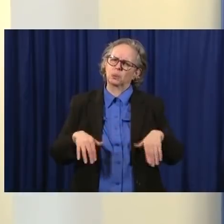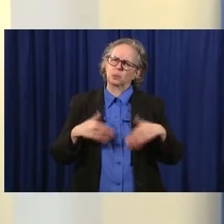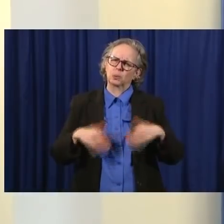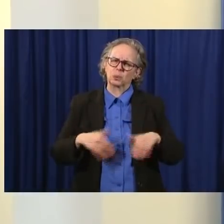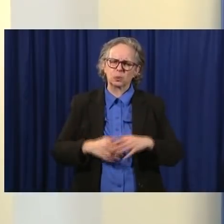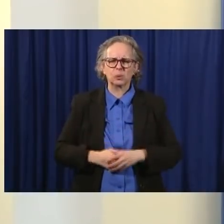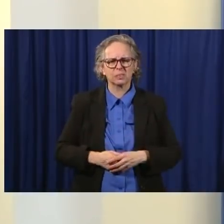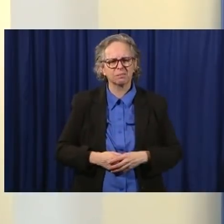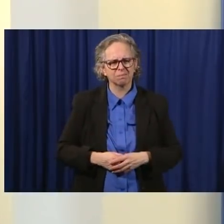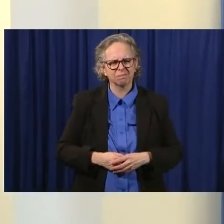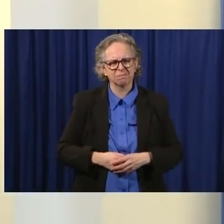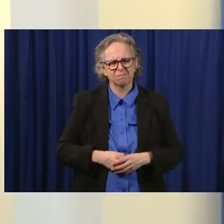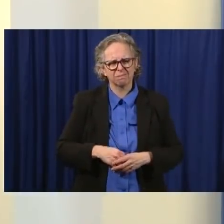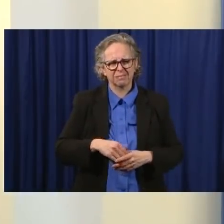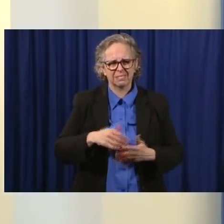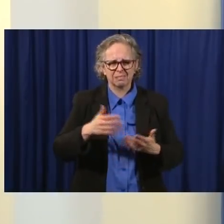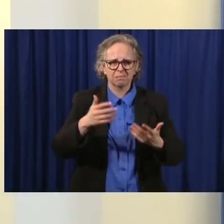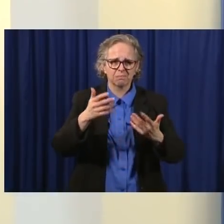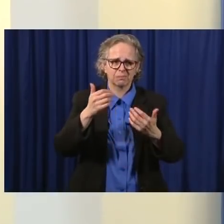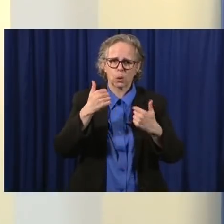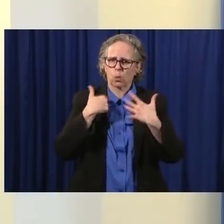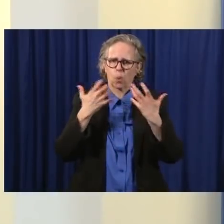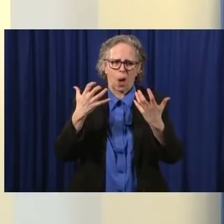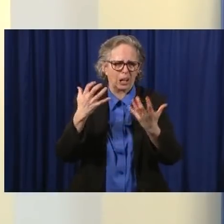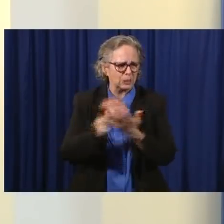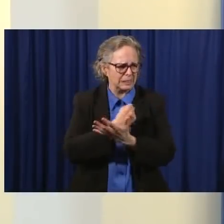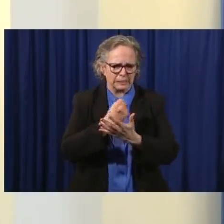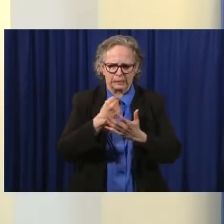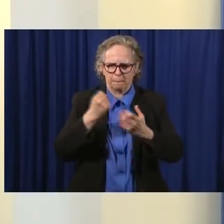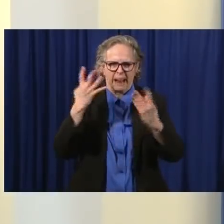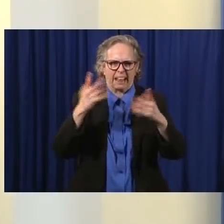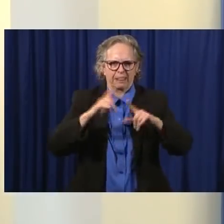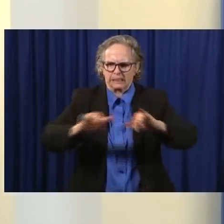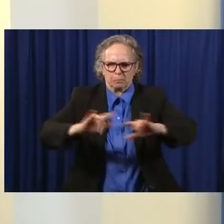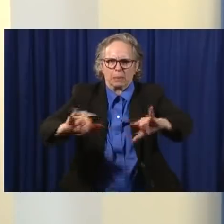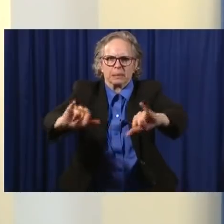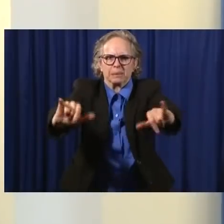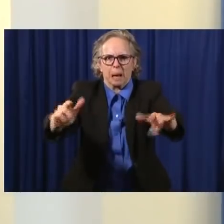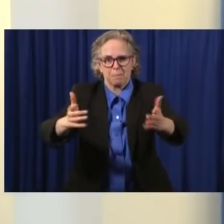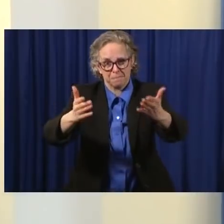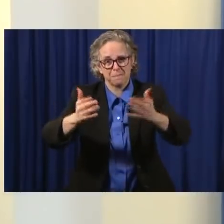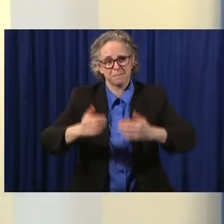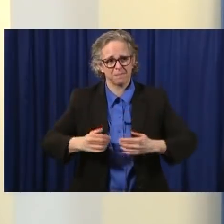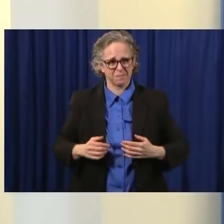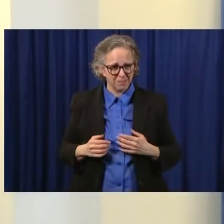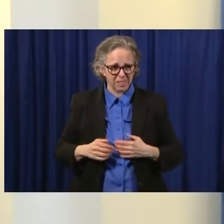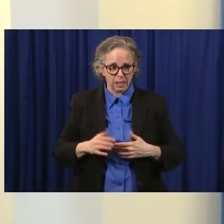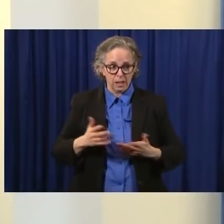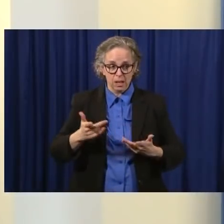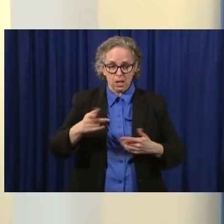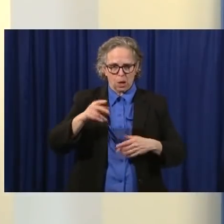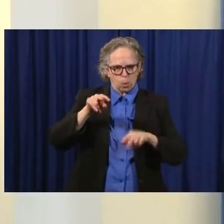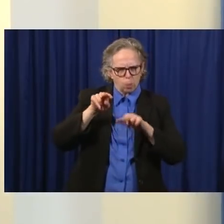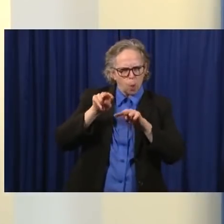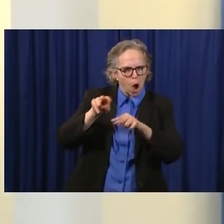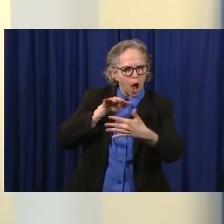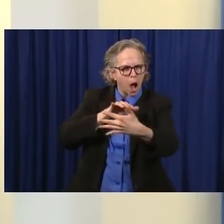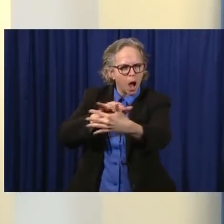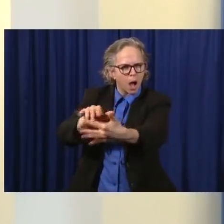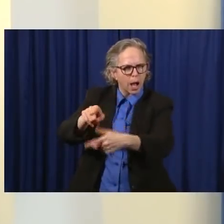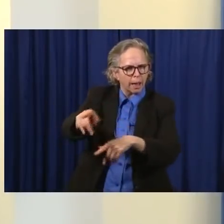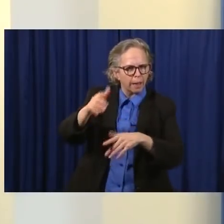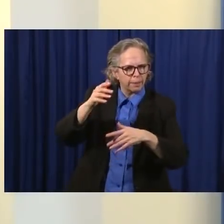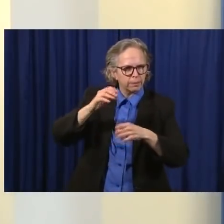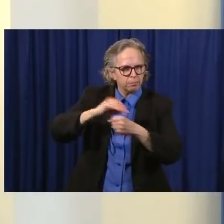one time. And we are watching this disease. As I said before, this is a pediatric inflammatory disease.